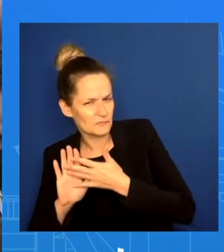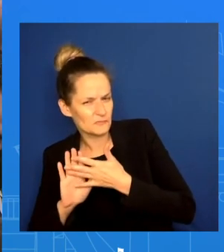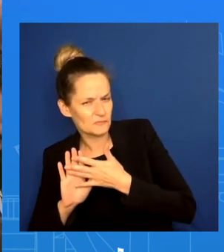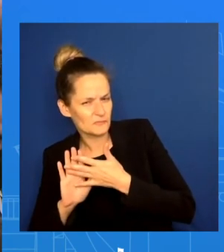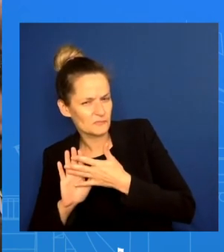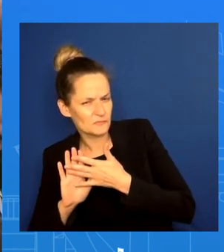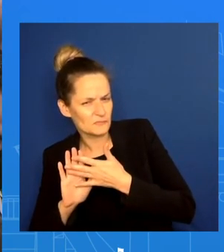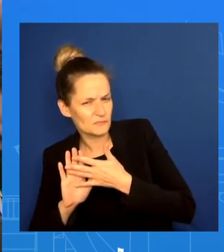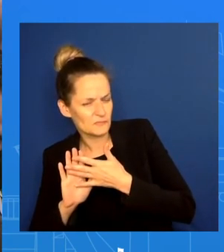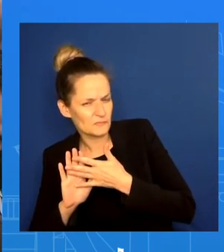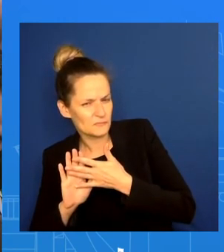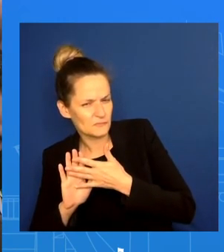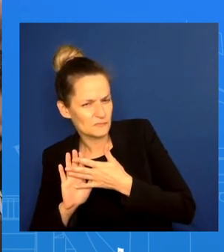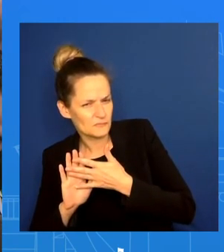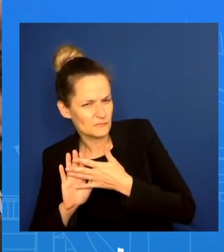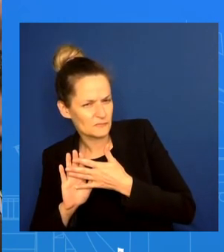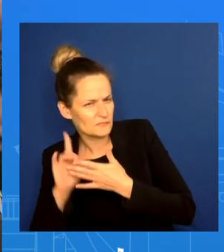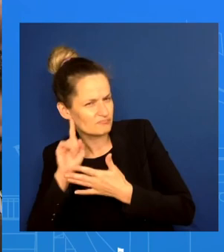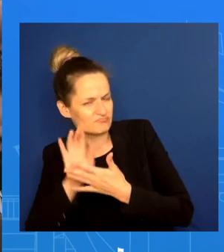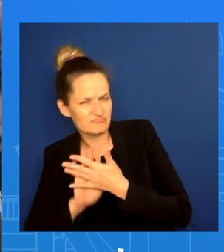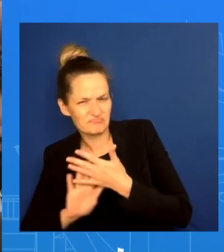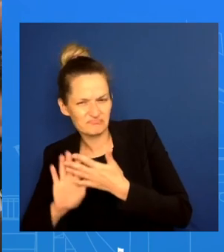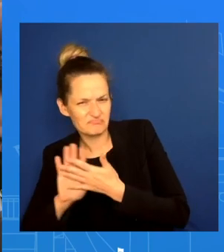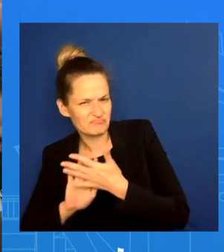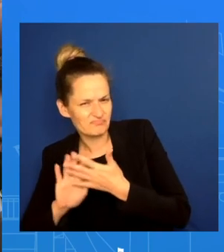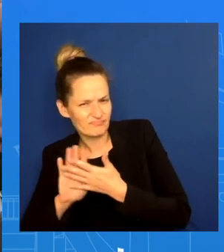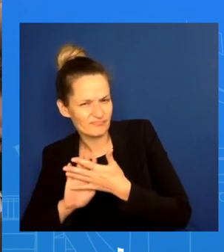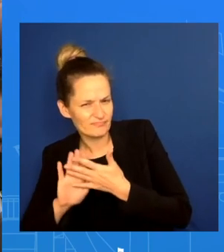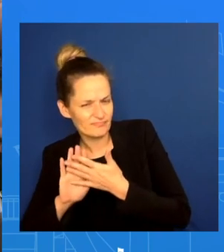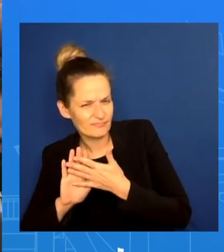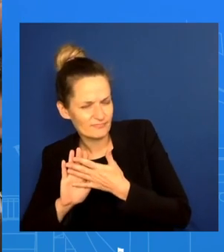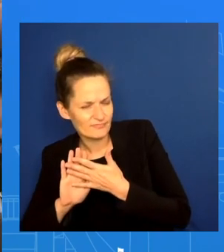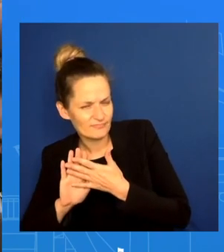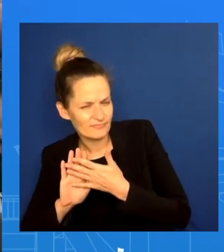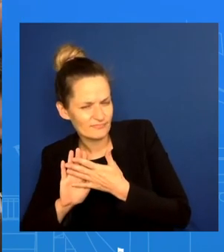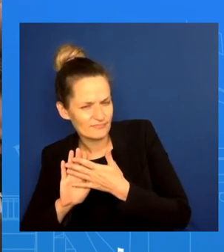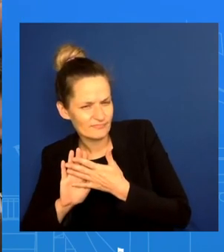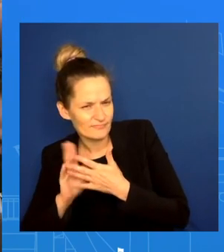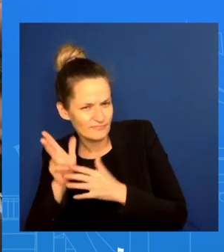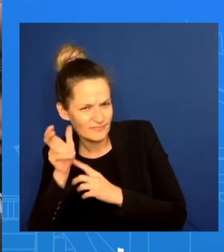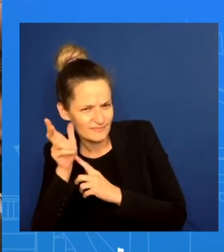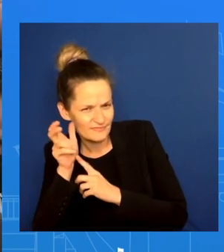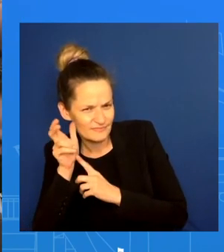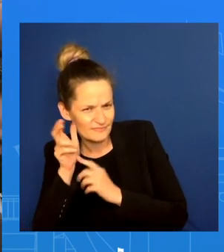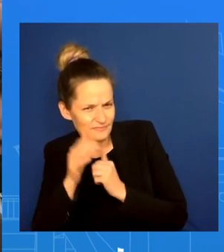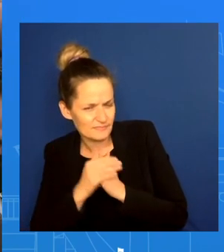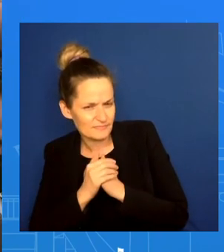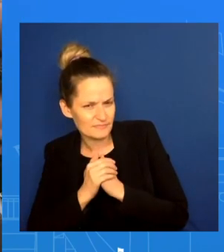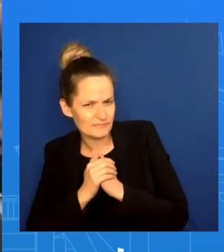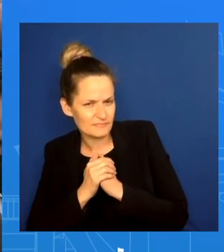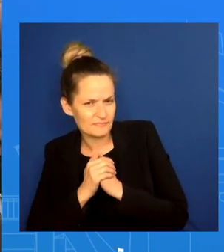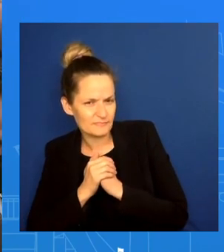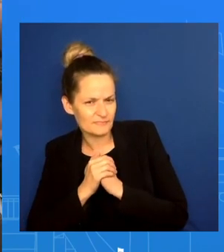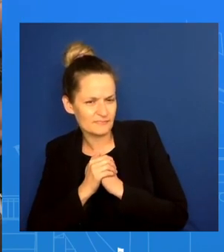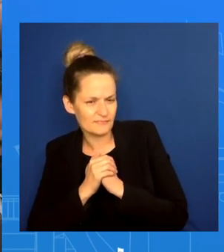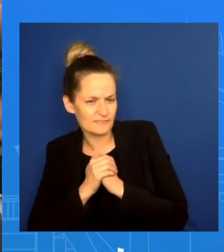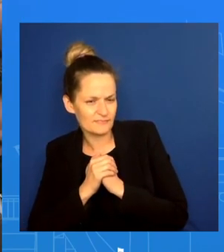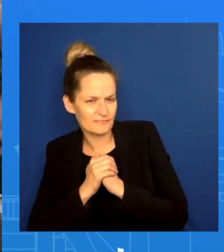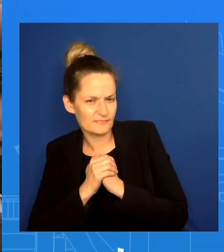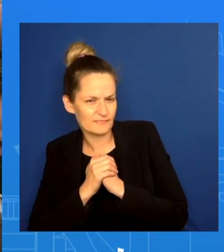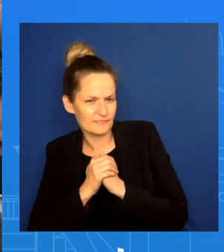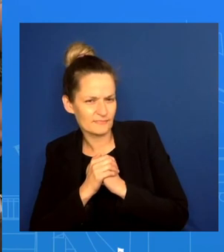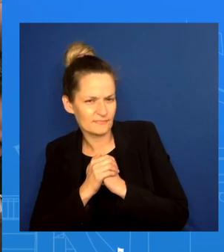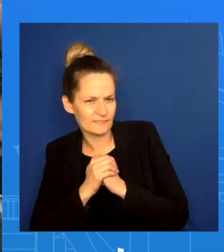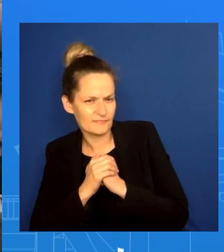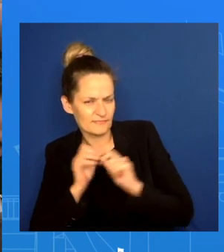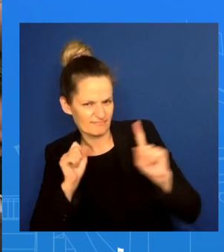behavior means it's only a matter of when before major accident happens. So, how are you concerned about China's behavior in the South